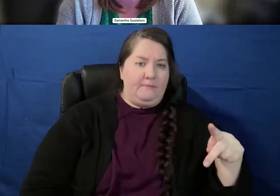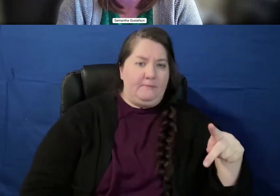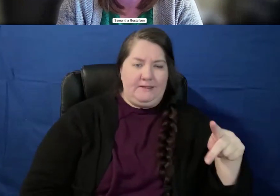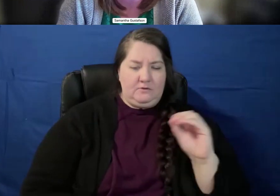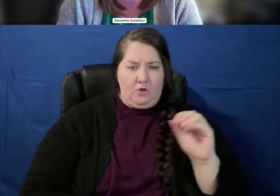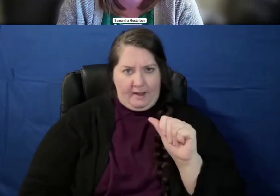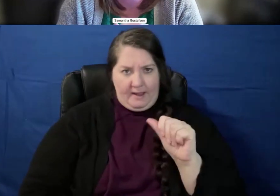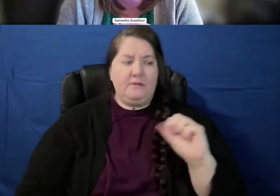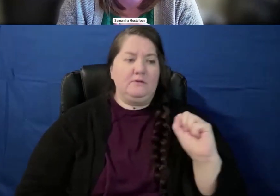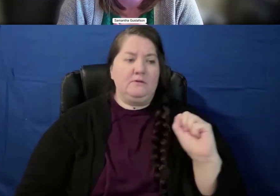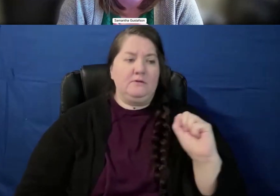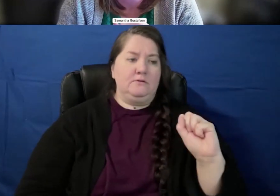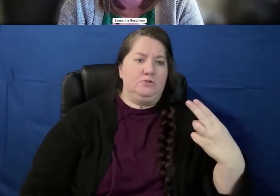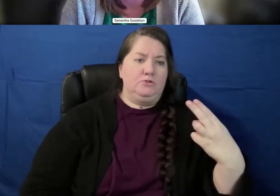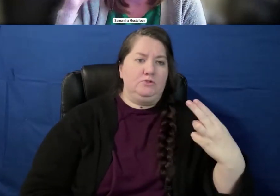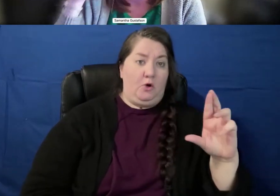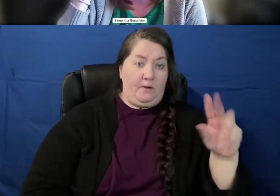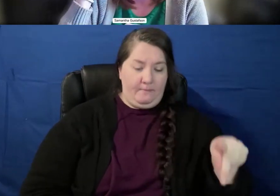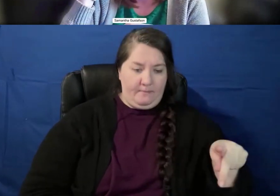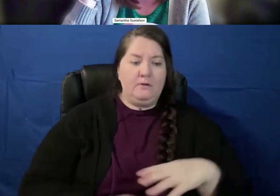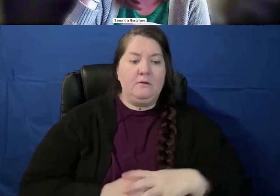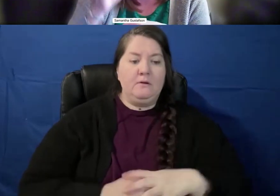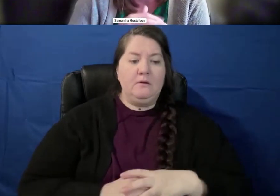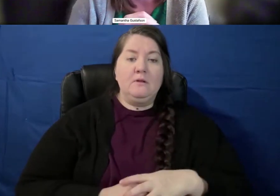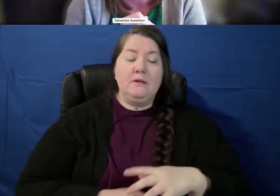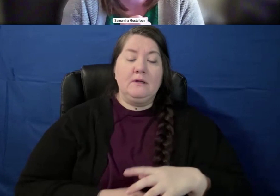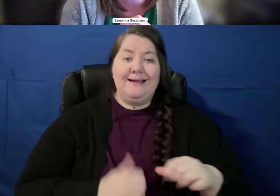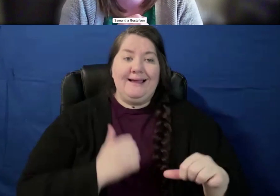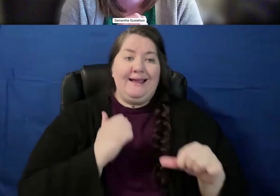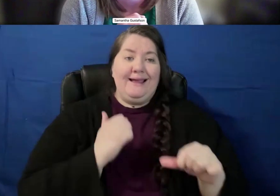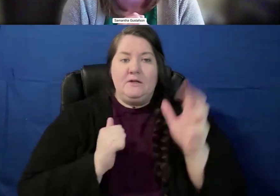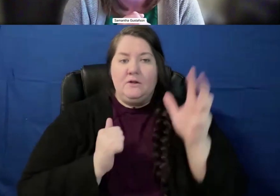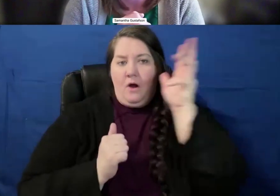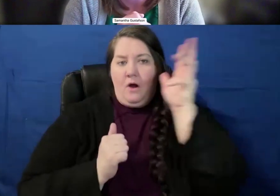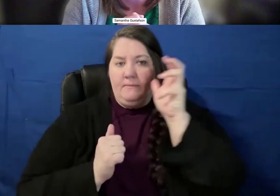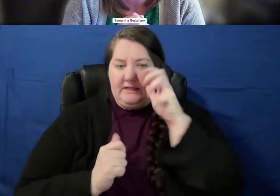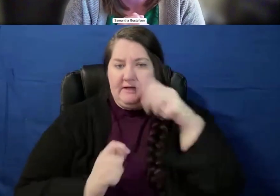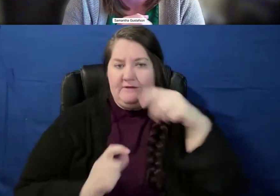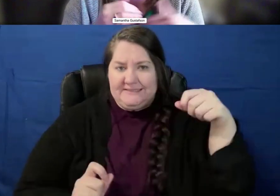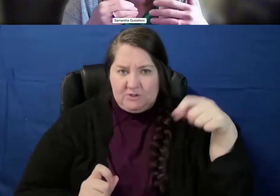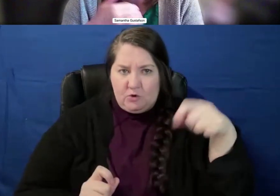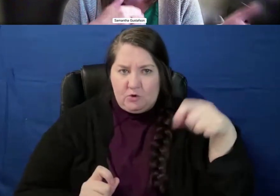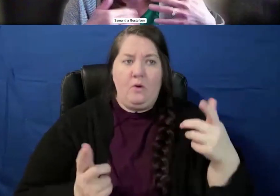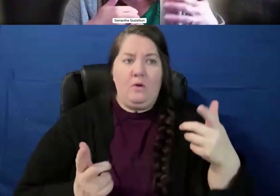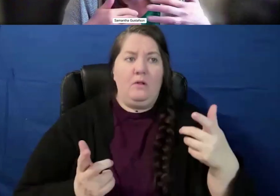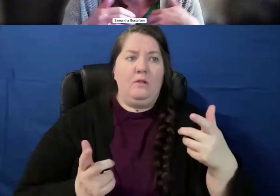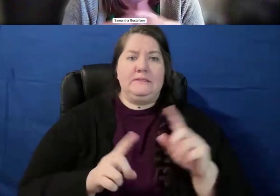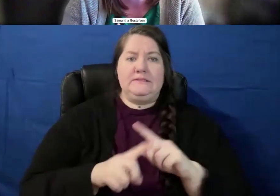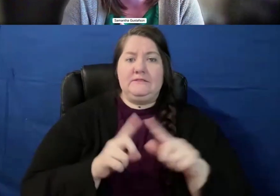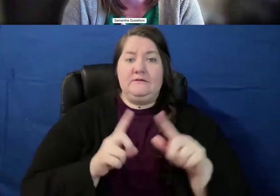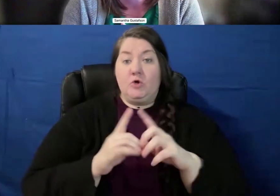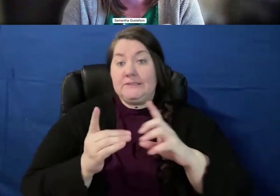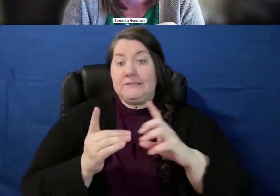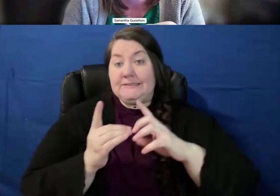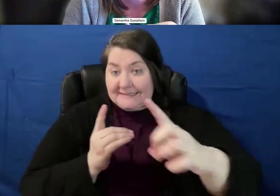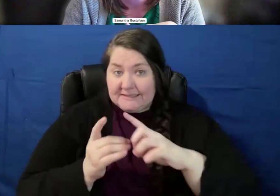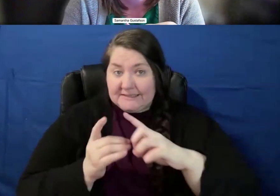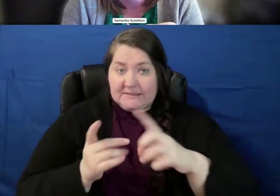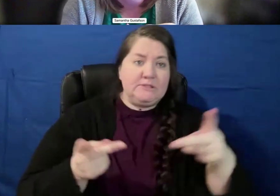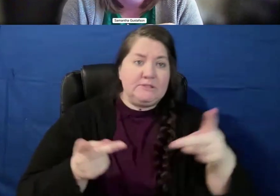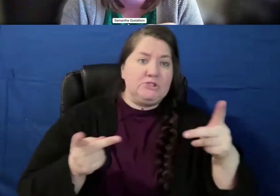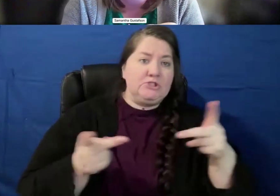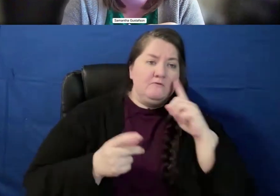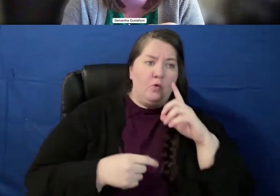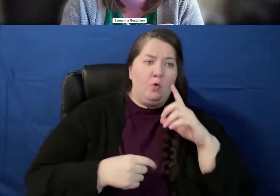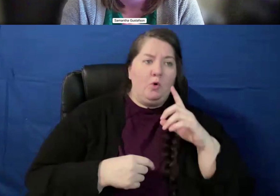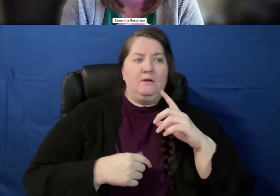to calculate the aided audibility of a signal in different distances and positions for the child with